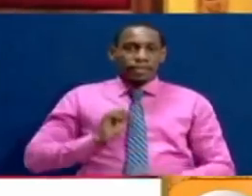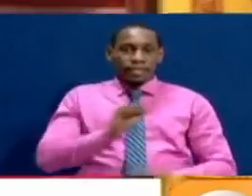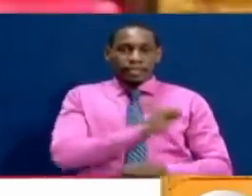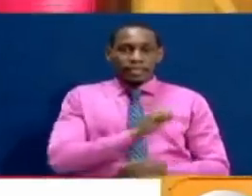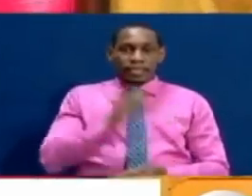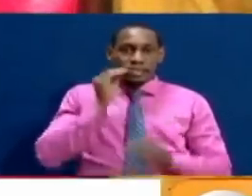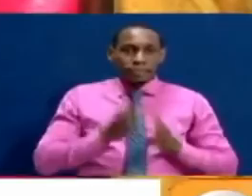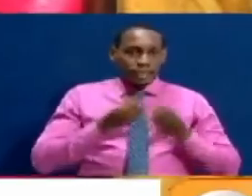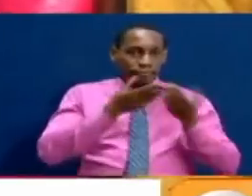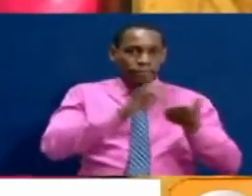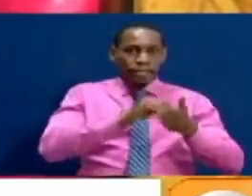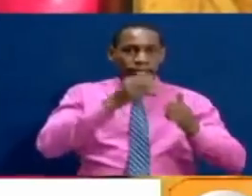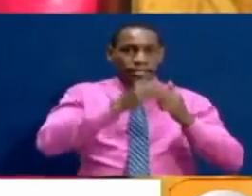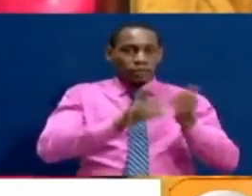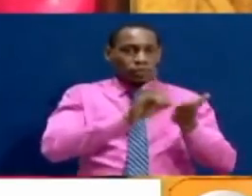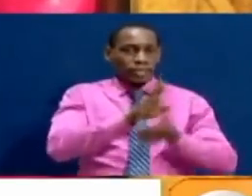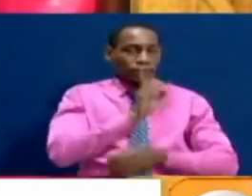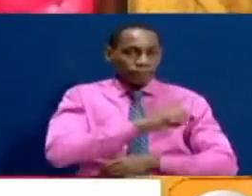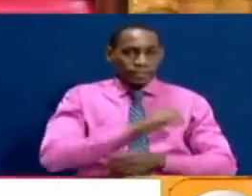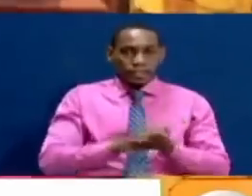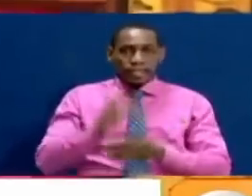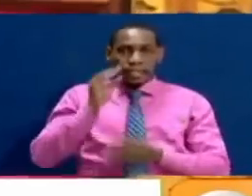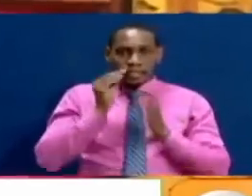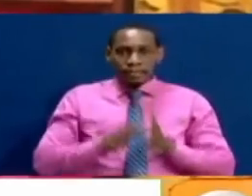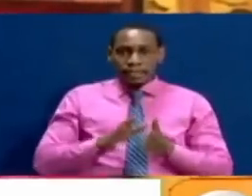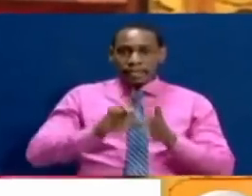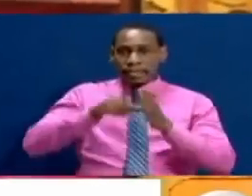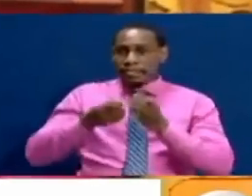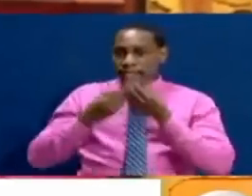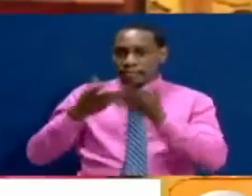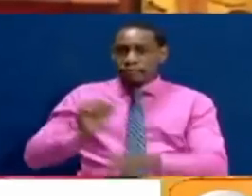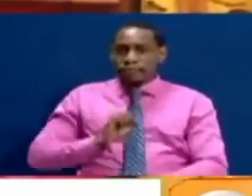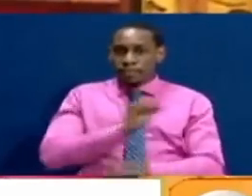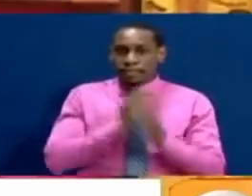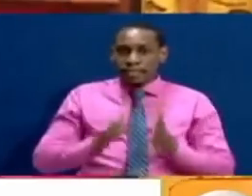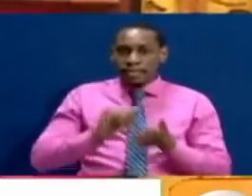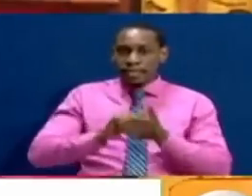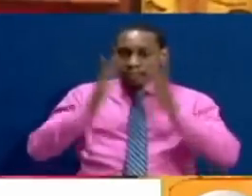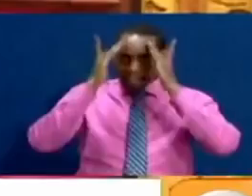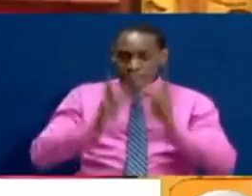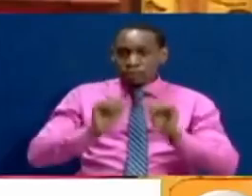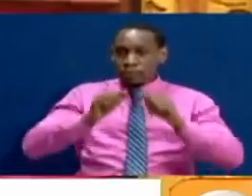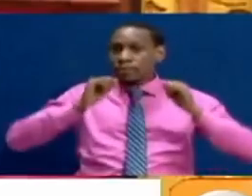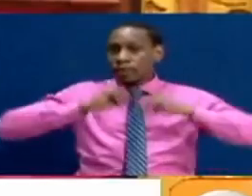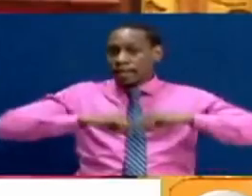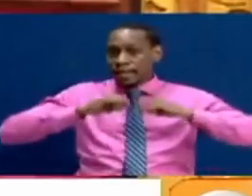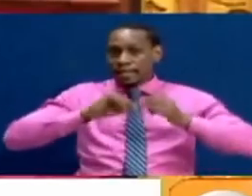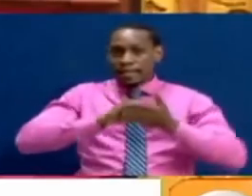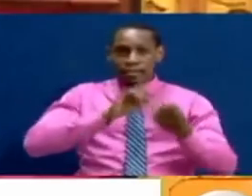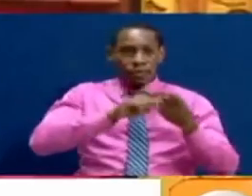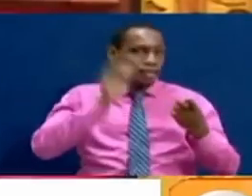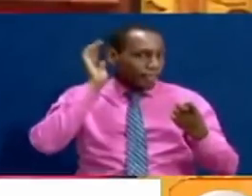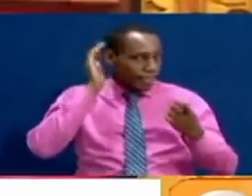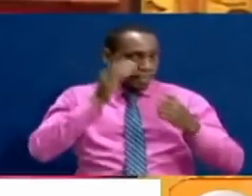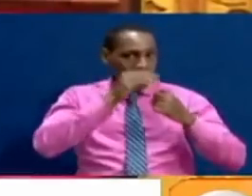Lusaka, informing him of Sonko's ouster. The Speaker will in turn inform senators so a decision can be arrived on whether to